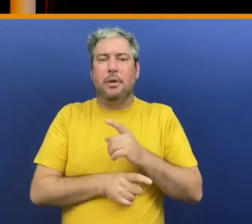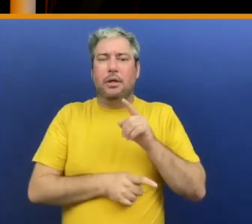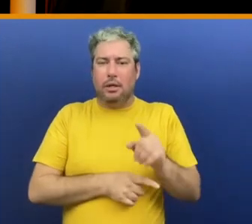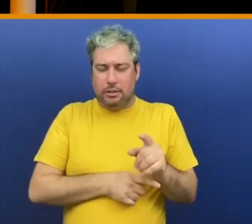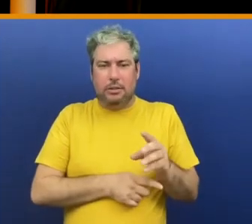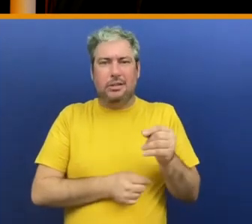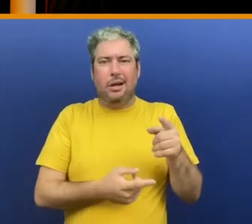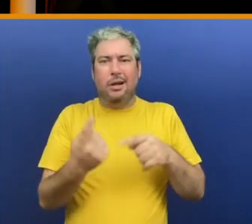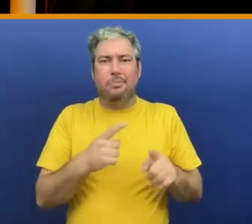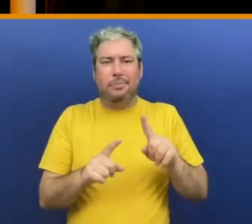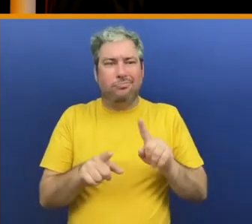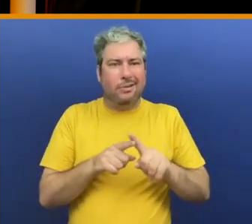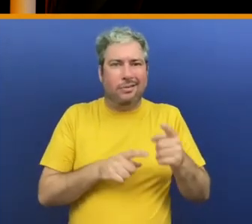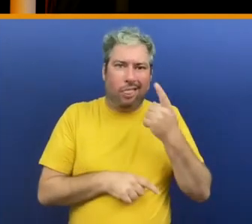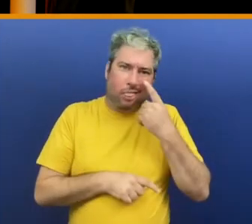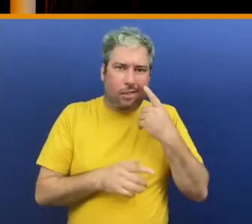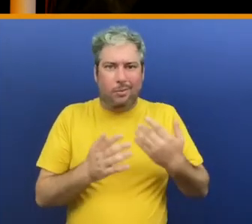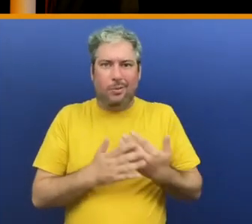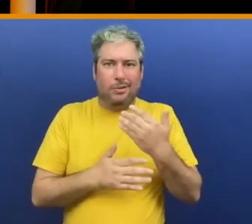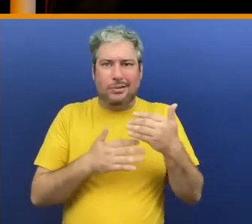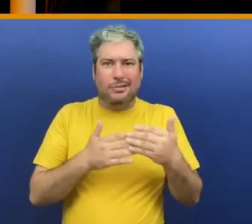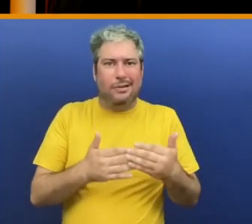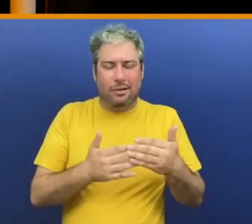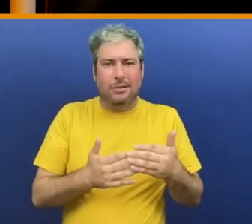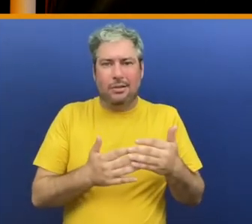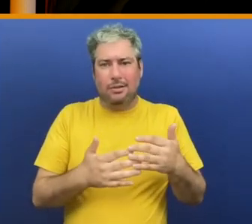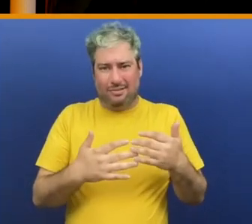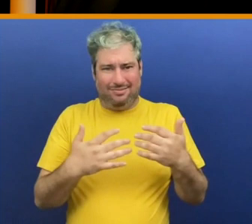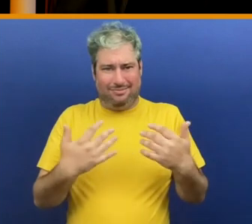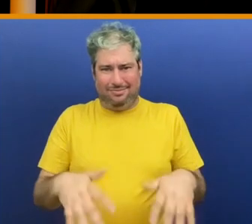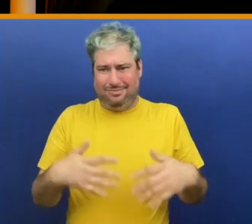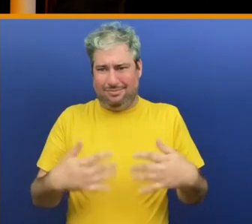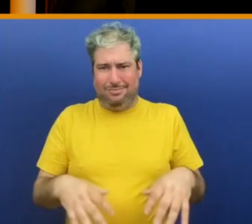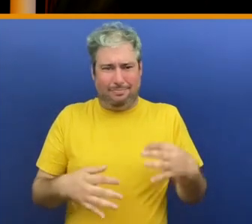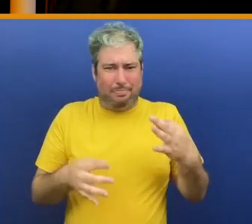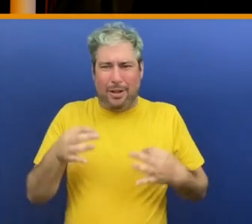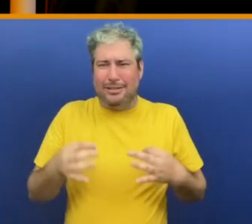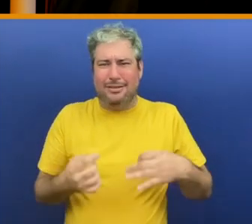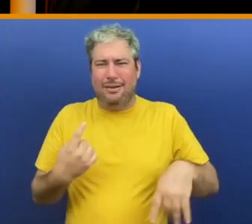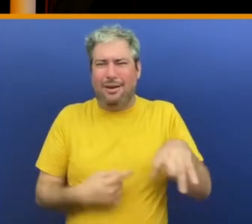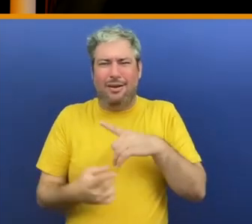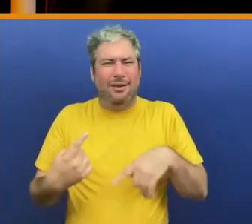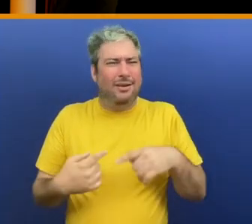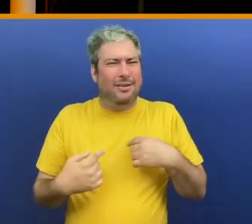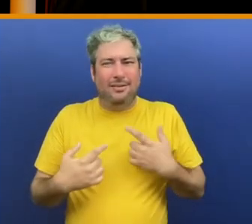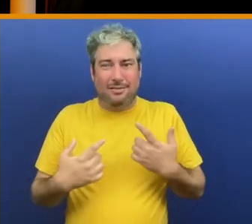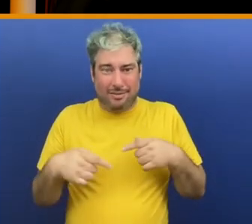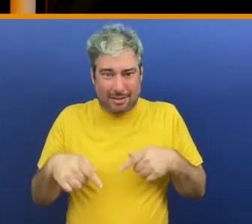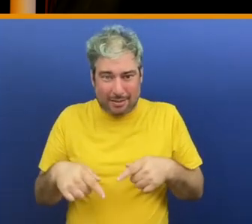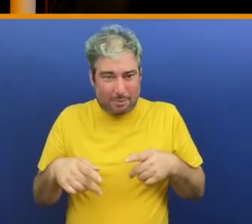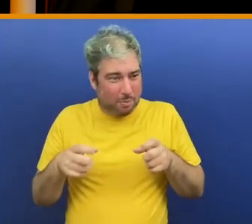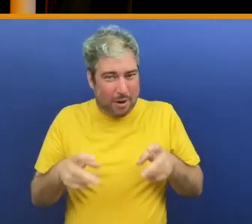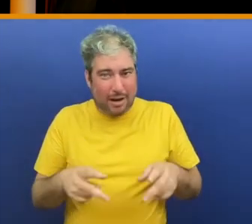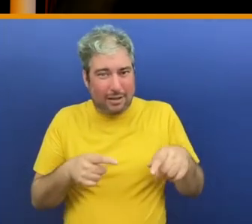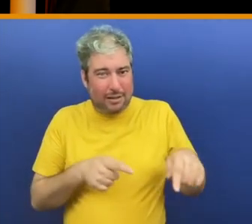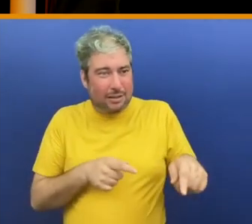thing for us politically is the way in which these deals are believed by a significant part of the population to be